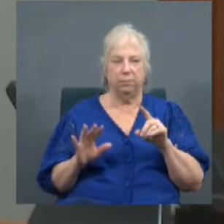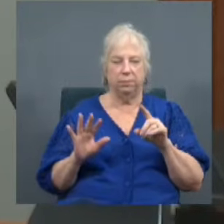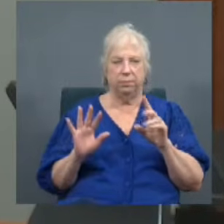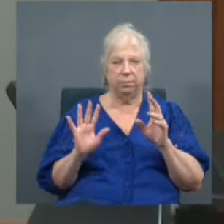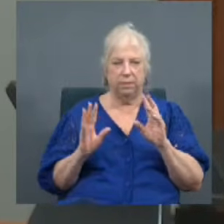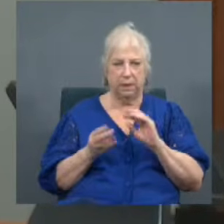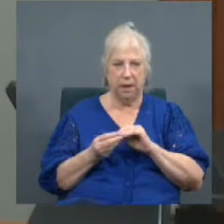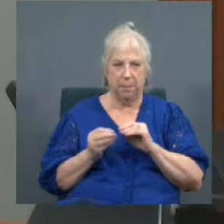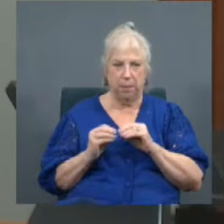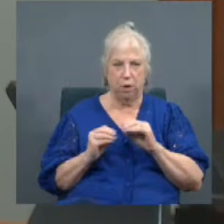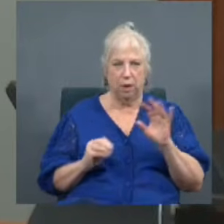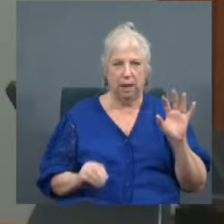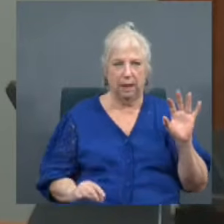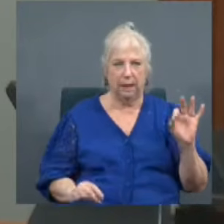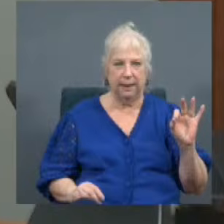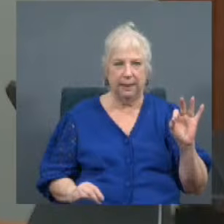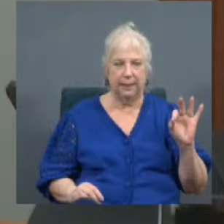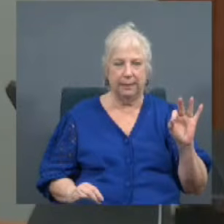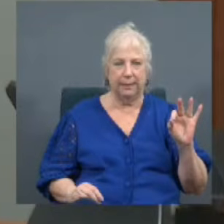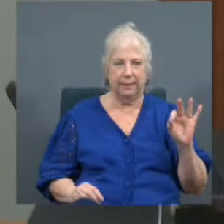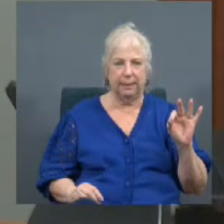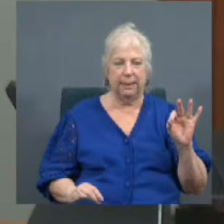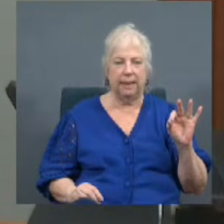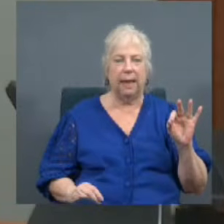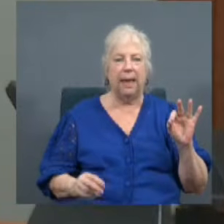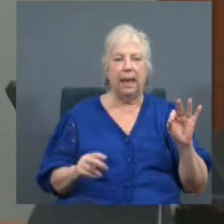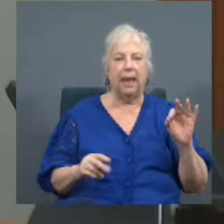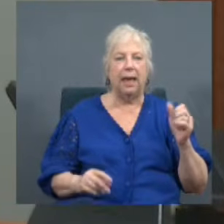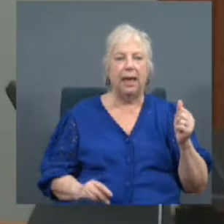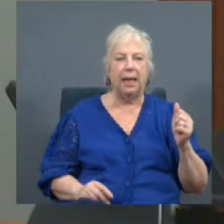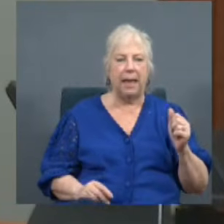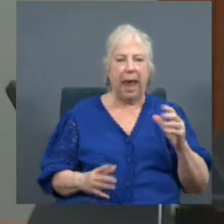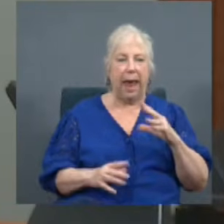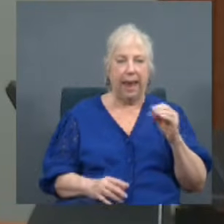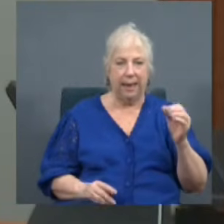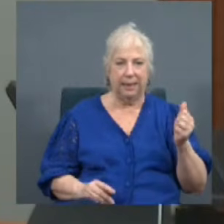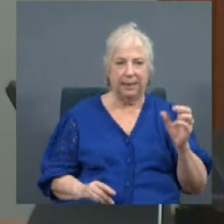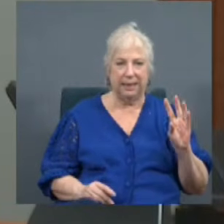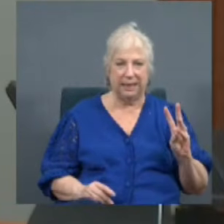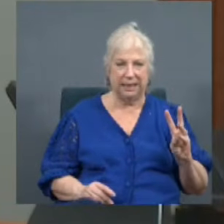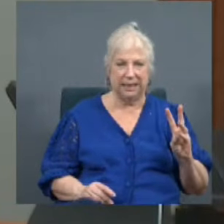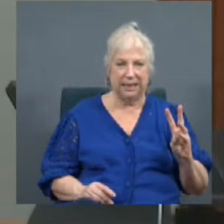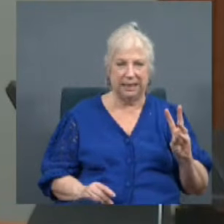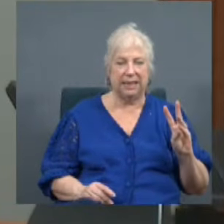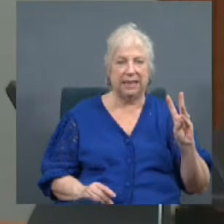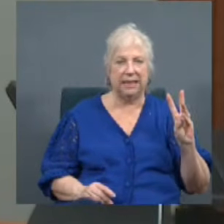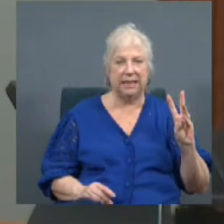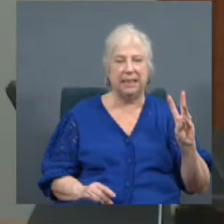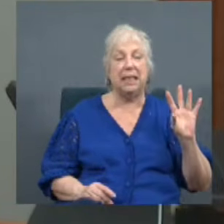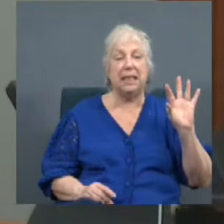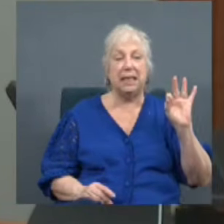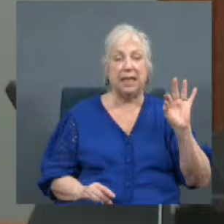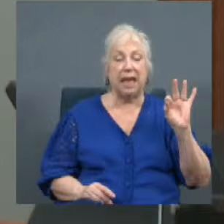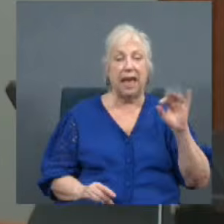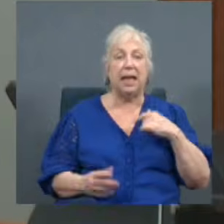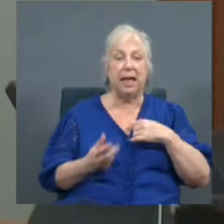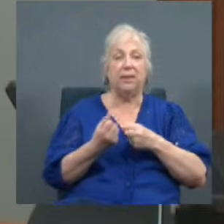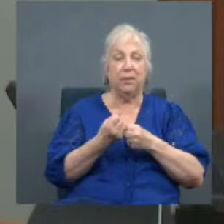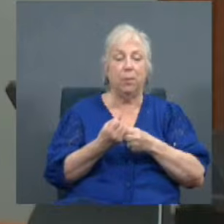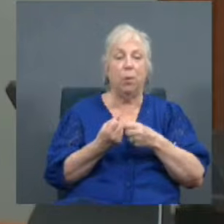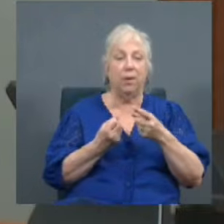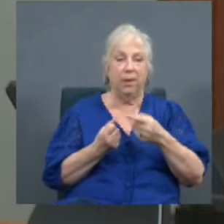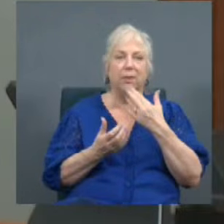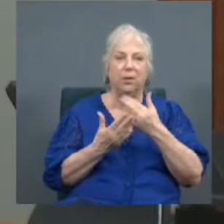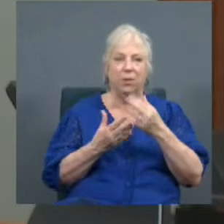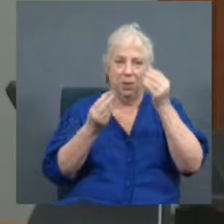number 9 and then number 16. Number 9, I'm supportive of this, and this